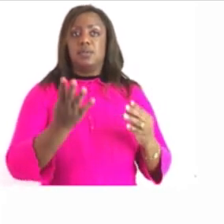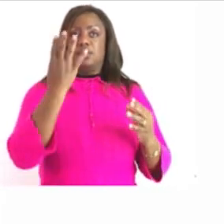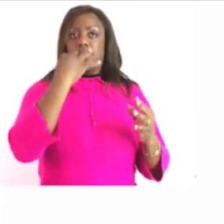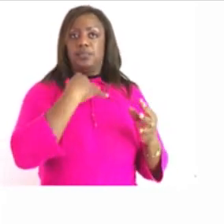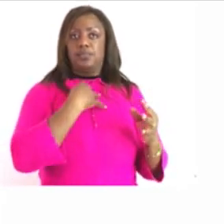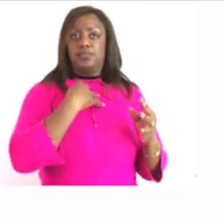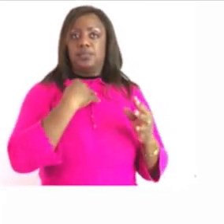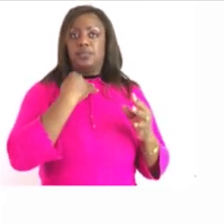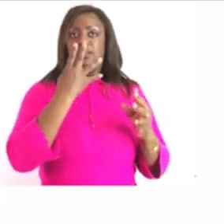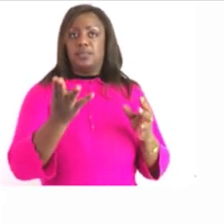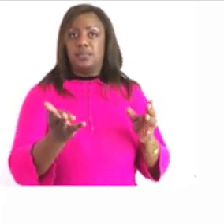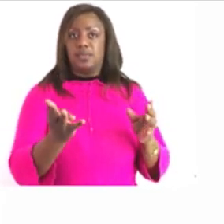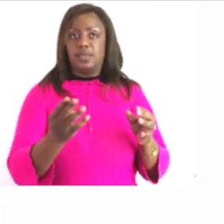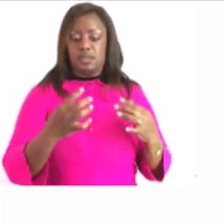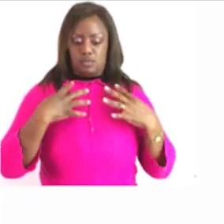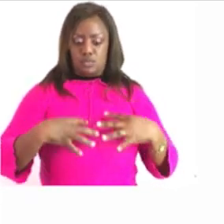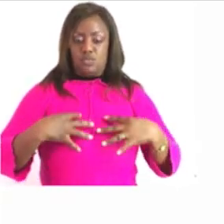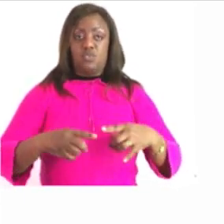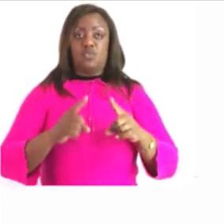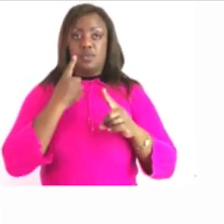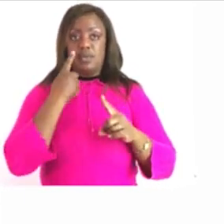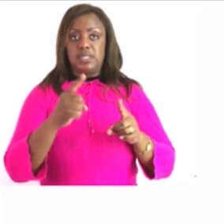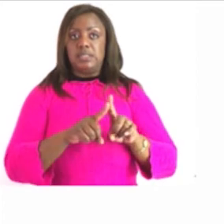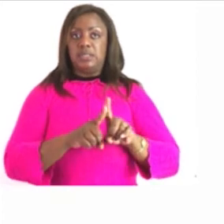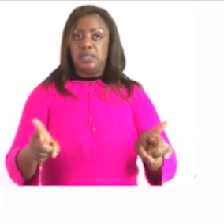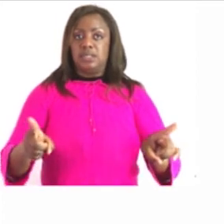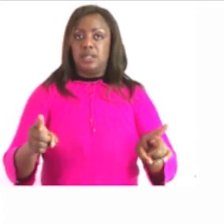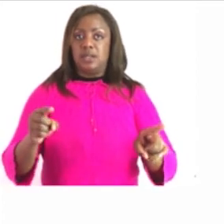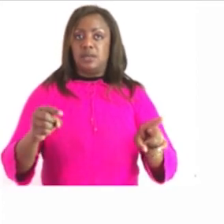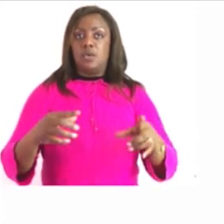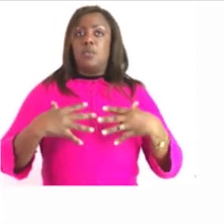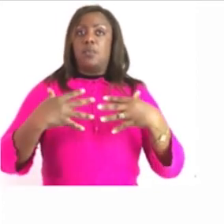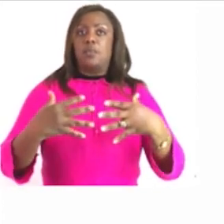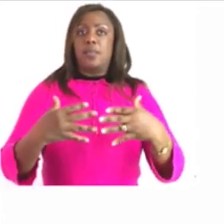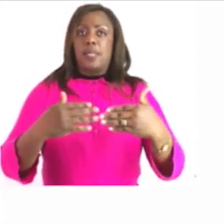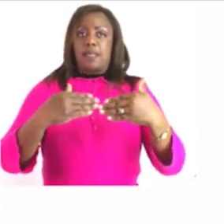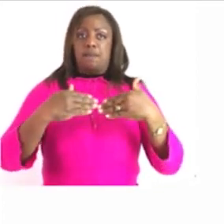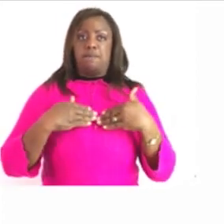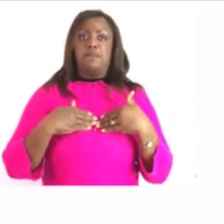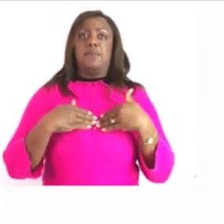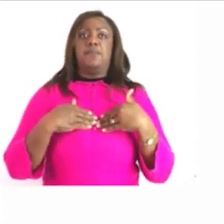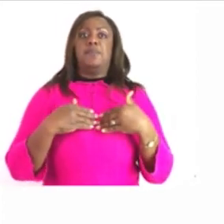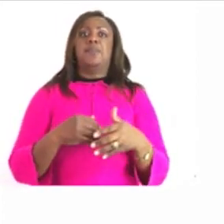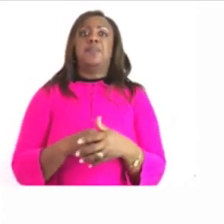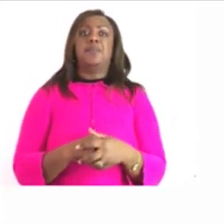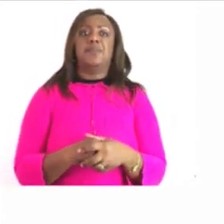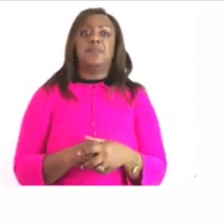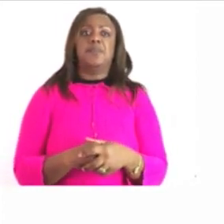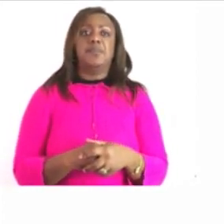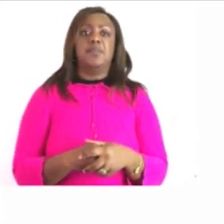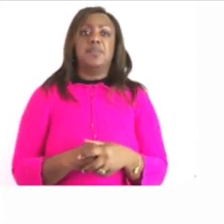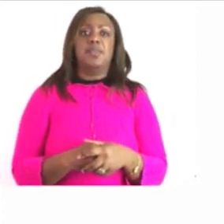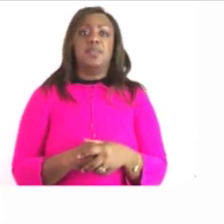left-hand side, we need enough space for the air. Then the lungs have to look a little bit bigger. If you look